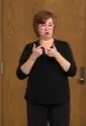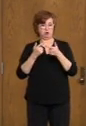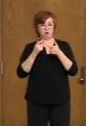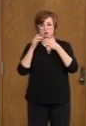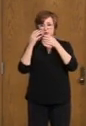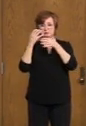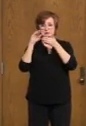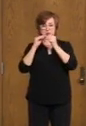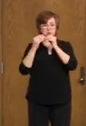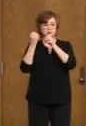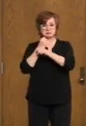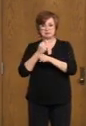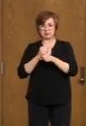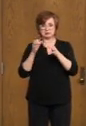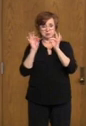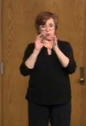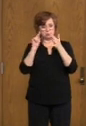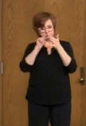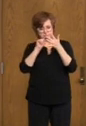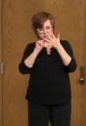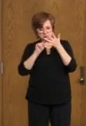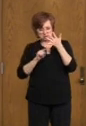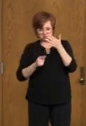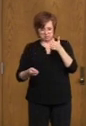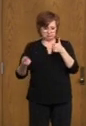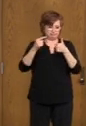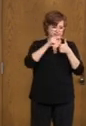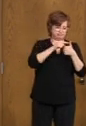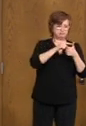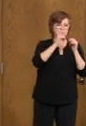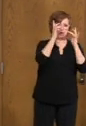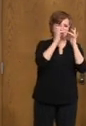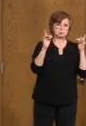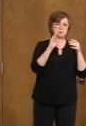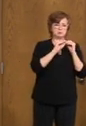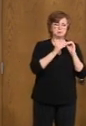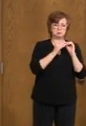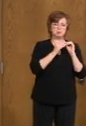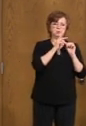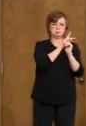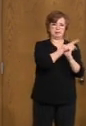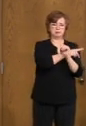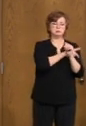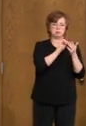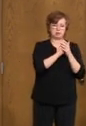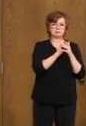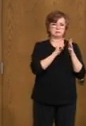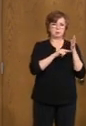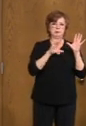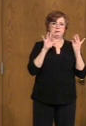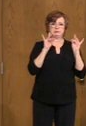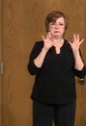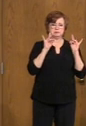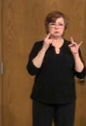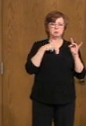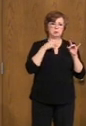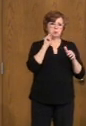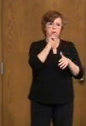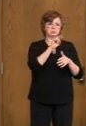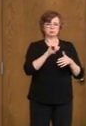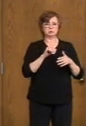specific number as to when things would change, but that is the number that everybody's watching, and the fact that they are creeping up and the fact that we are